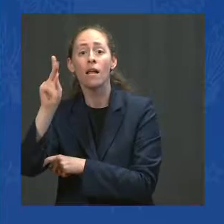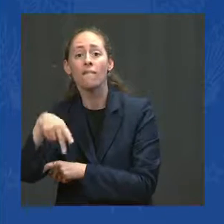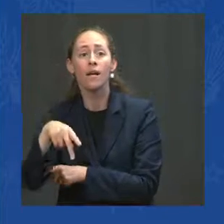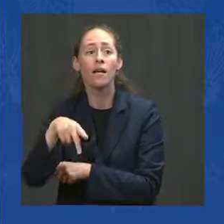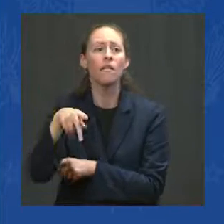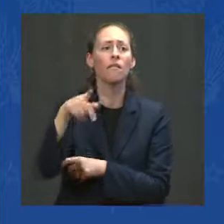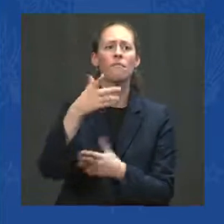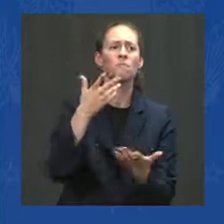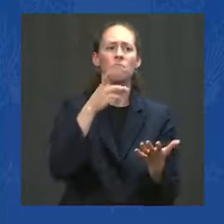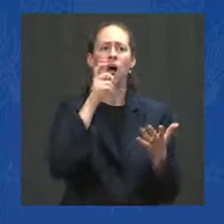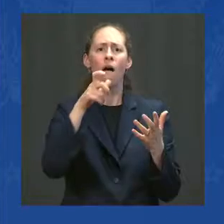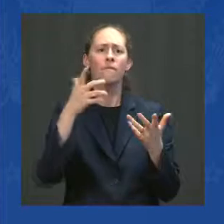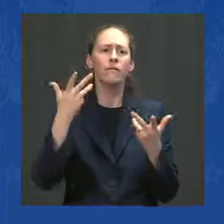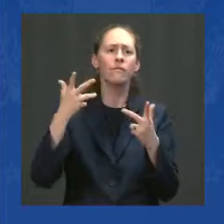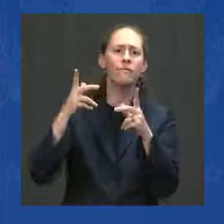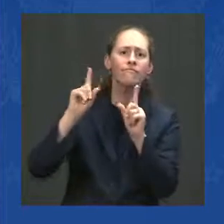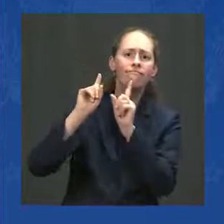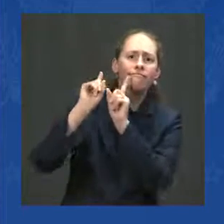This is transformational.